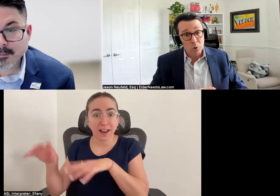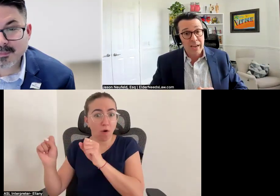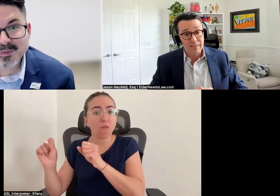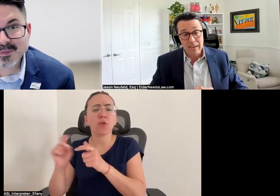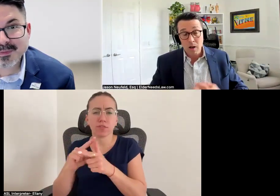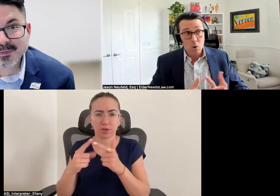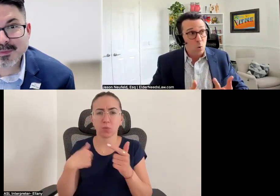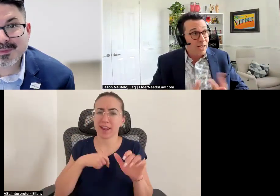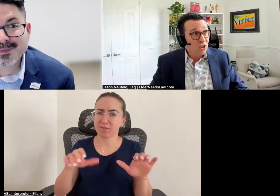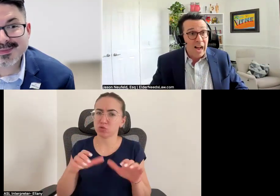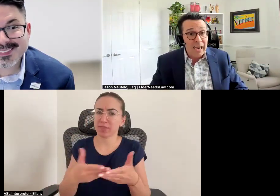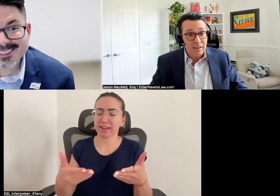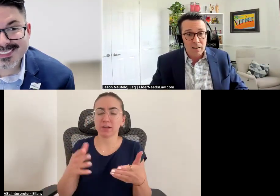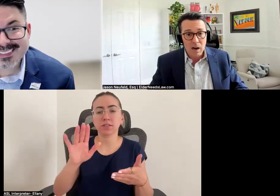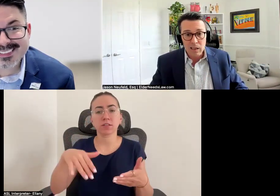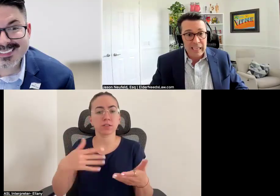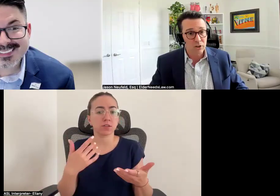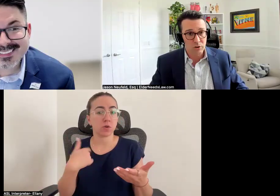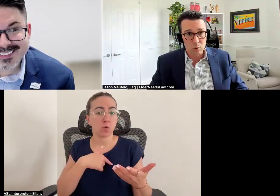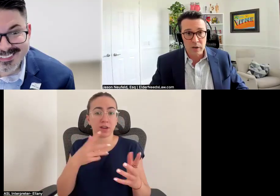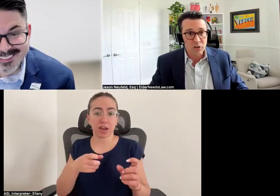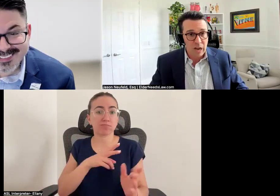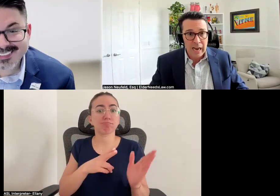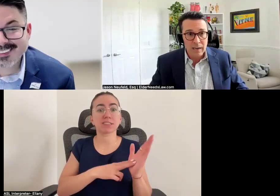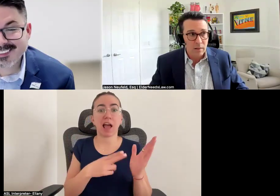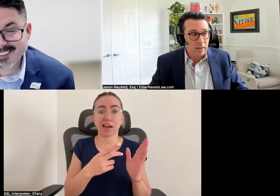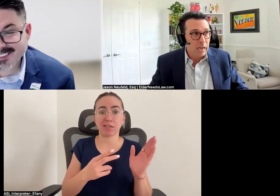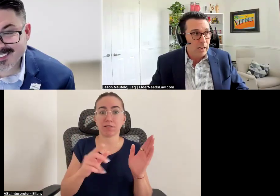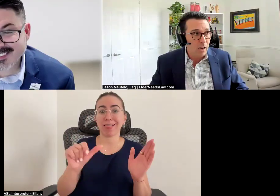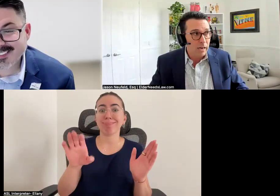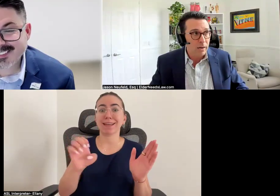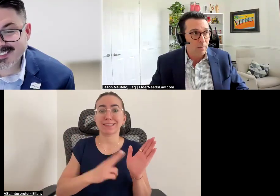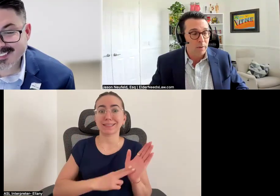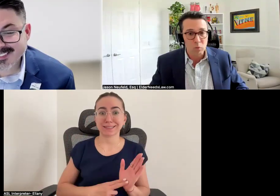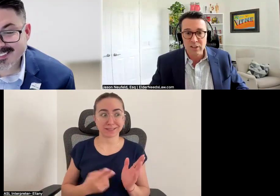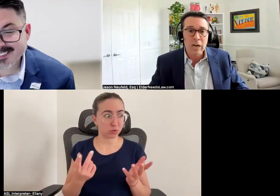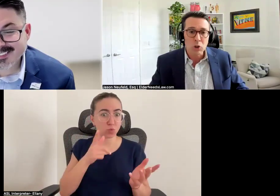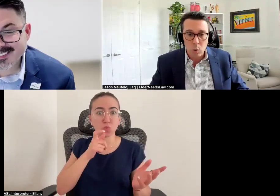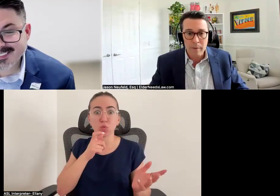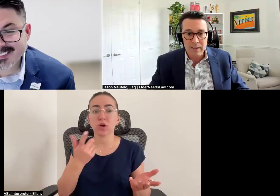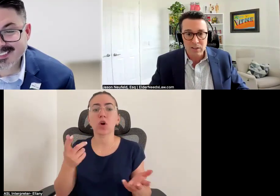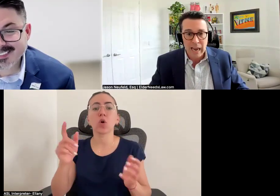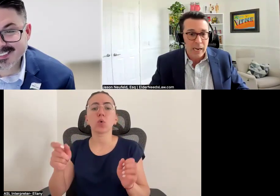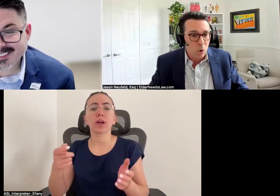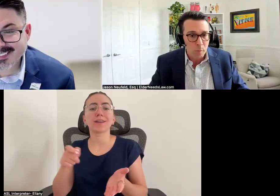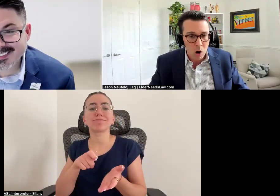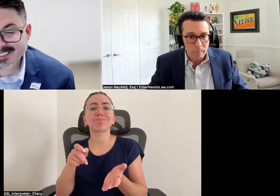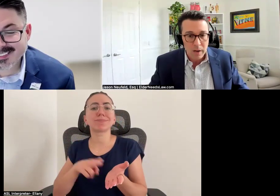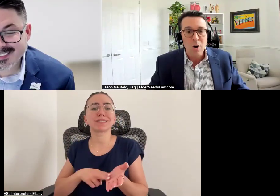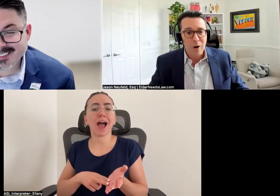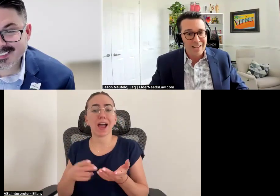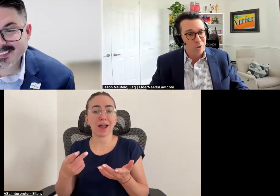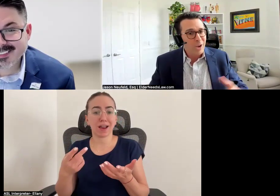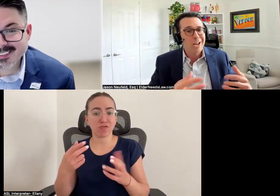to do things like who can sign a lease, who can sign the residential agreement to stay in a group